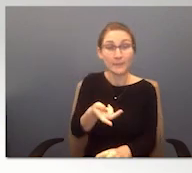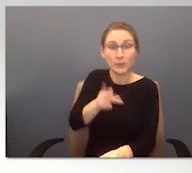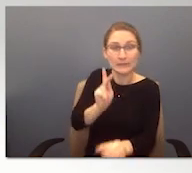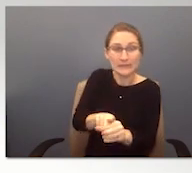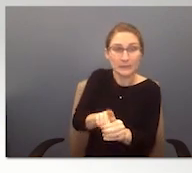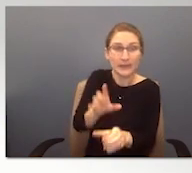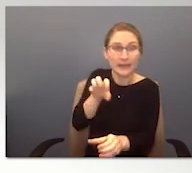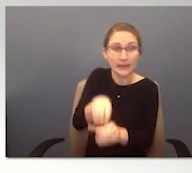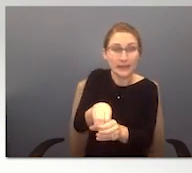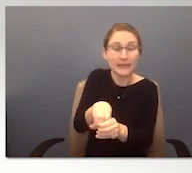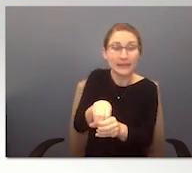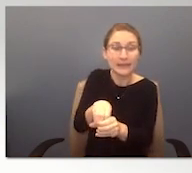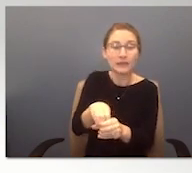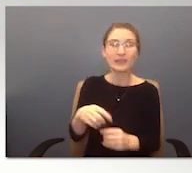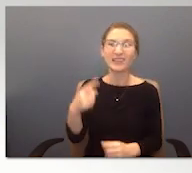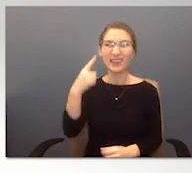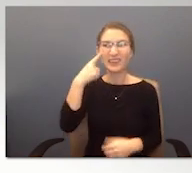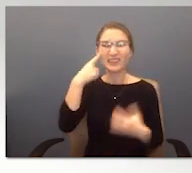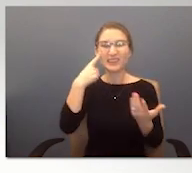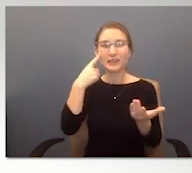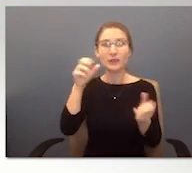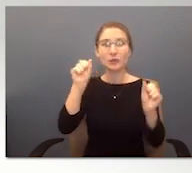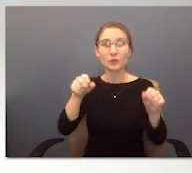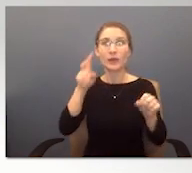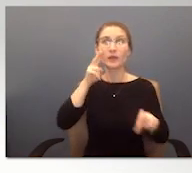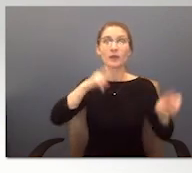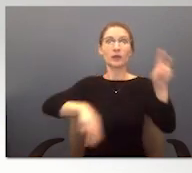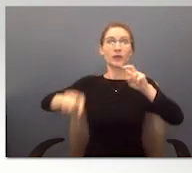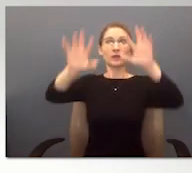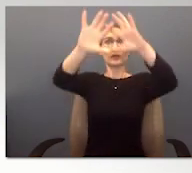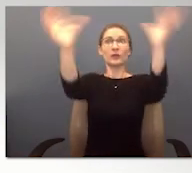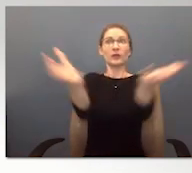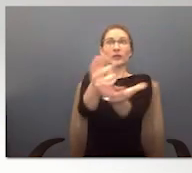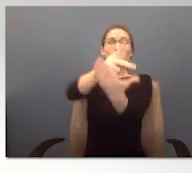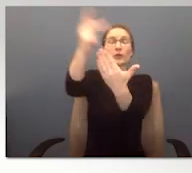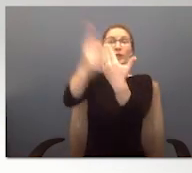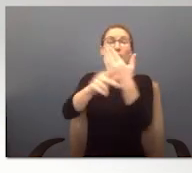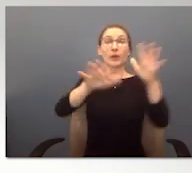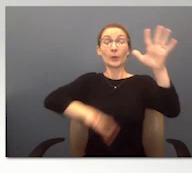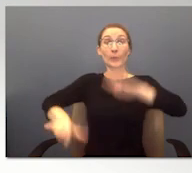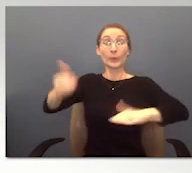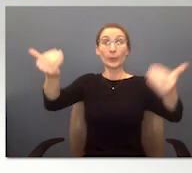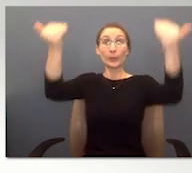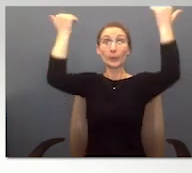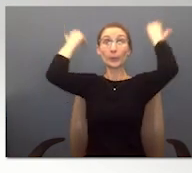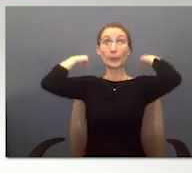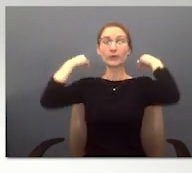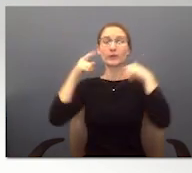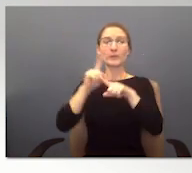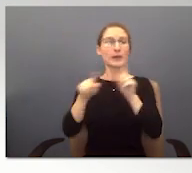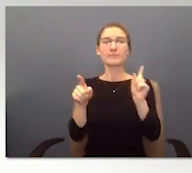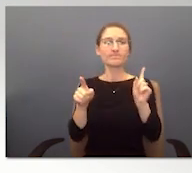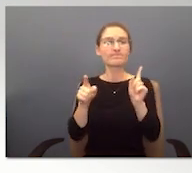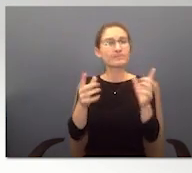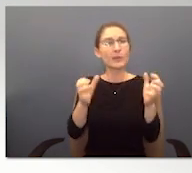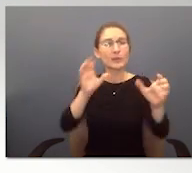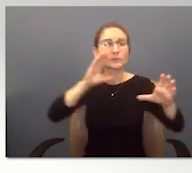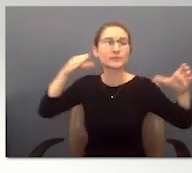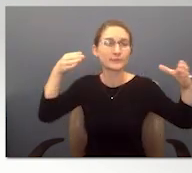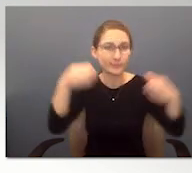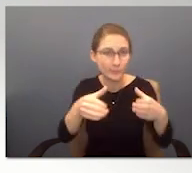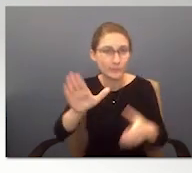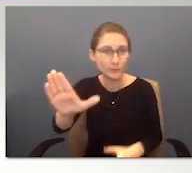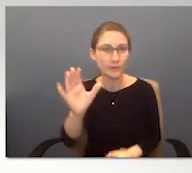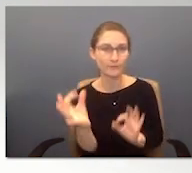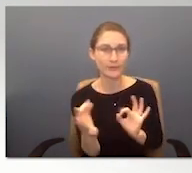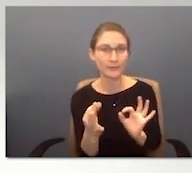because otherwise I think you can get lost in the bigness of these programs, these federal programs, state programs. So thank